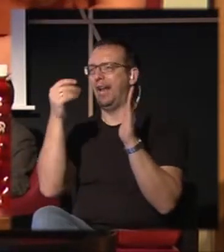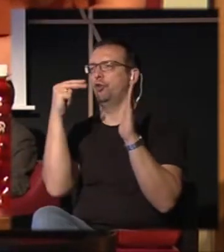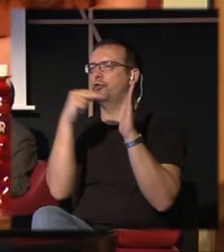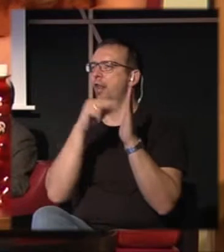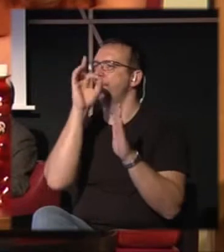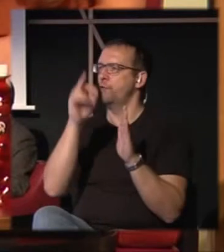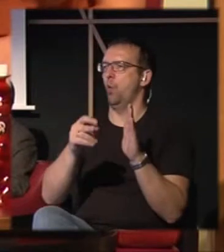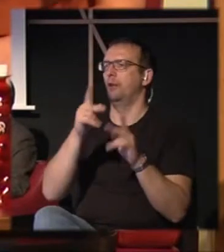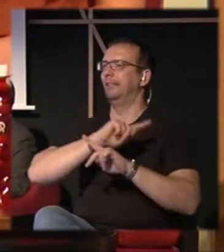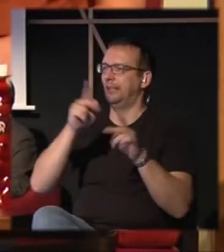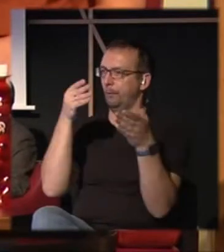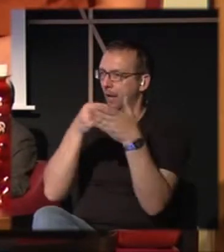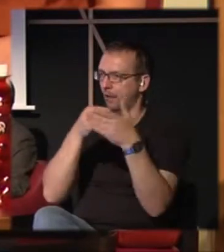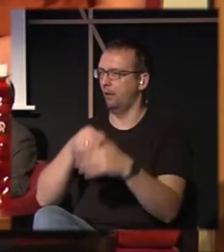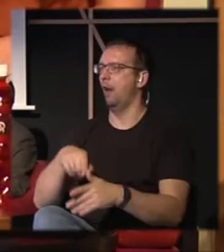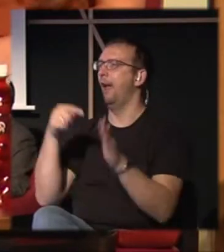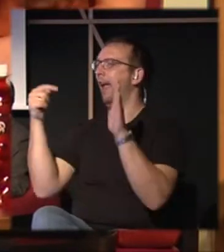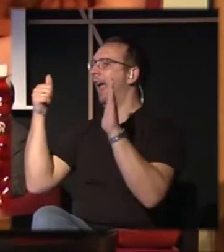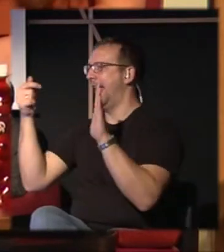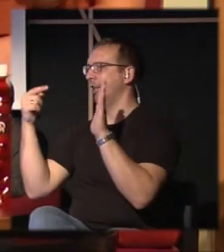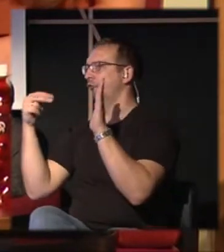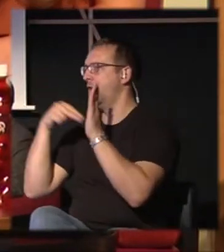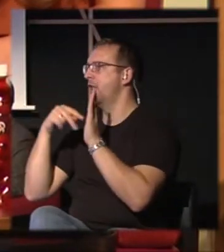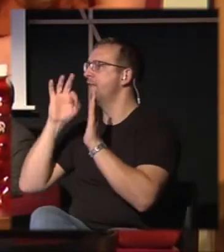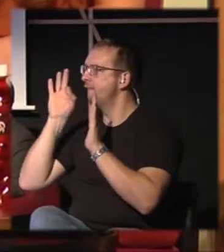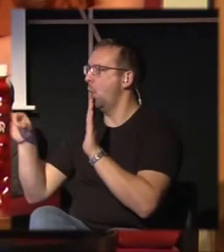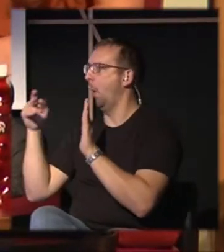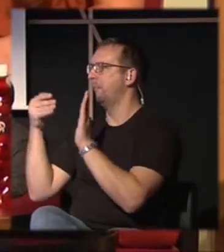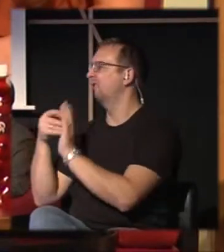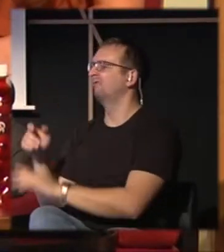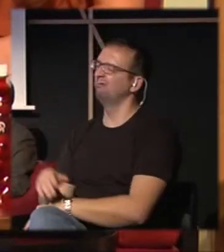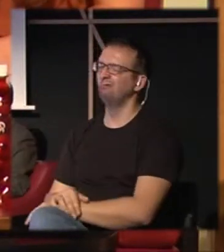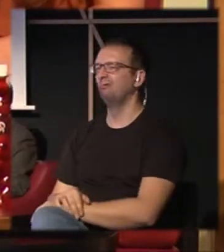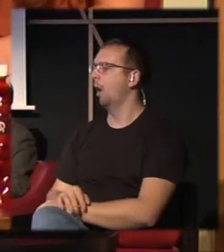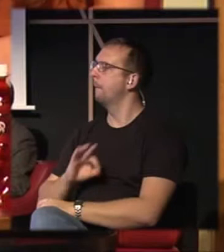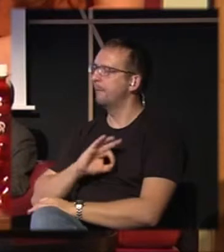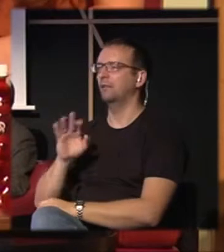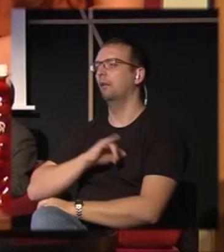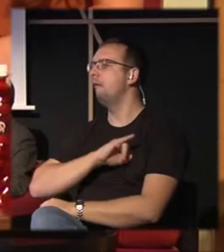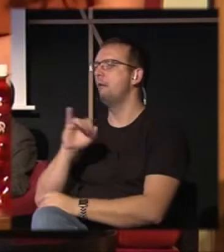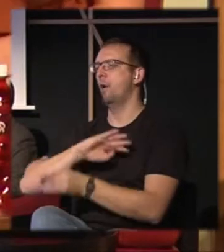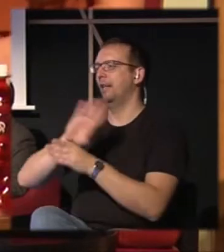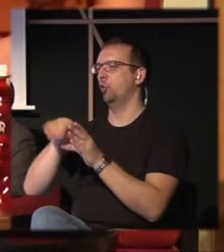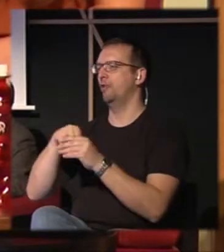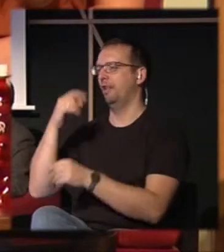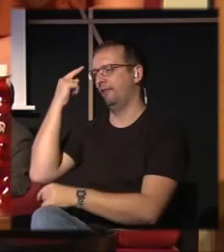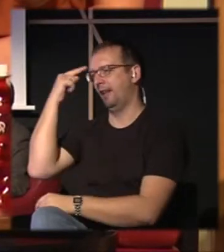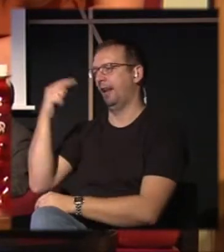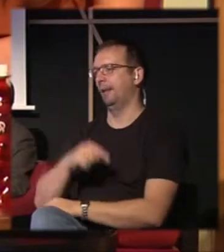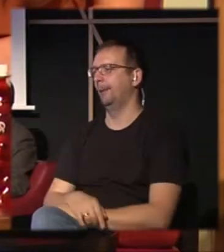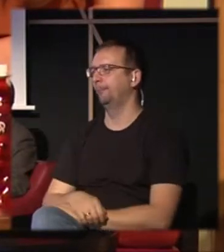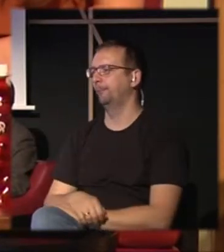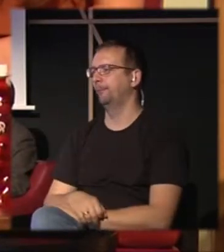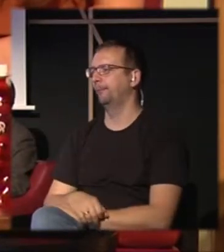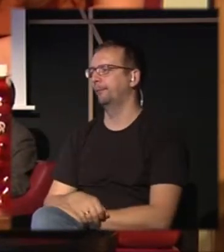default. That said, there can be instances where having a targeted programme is appropriate if an